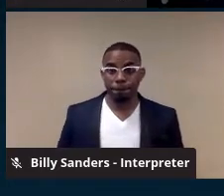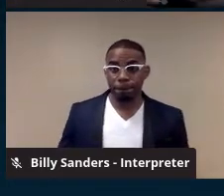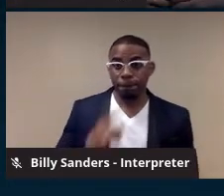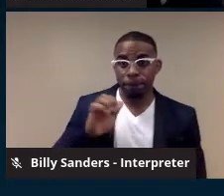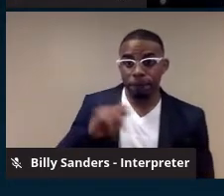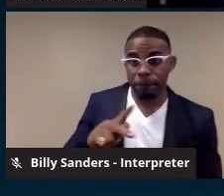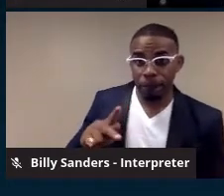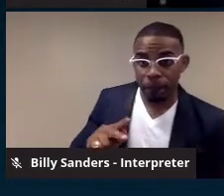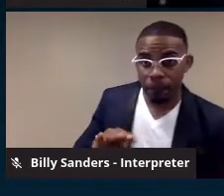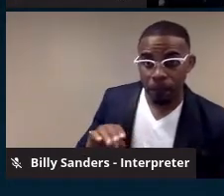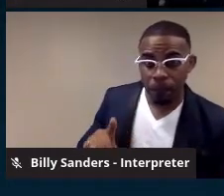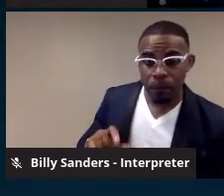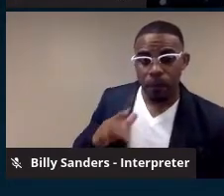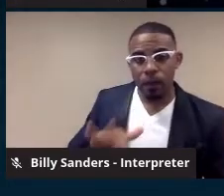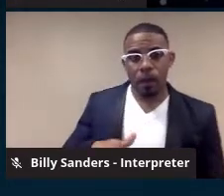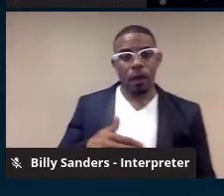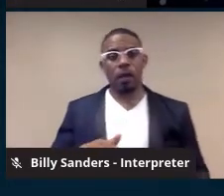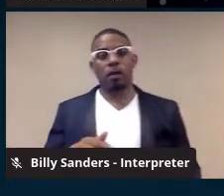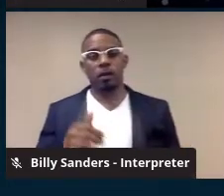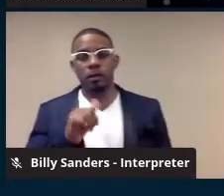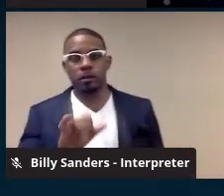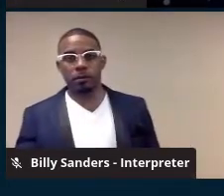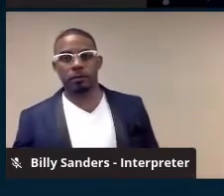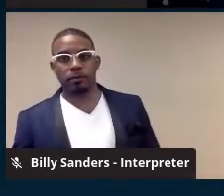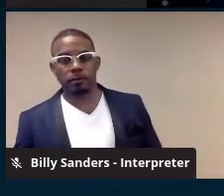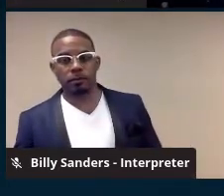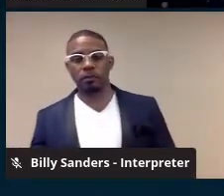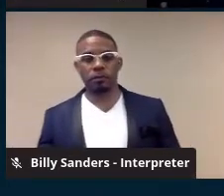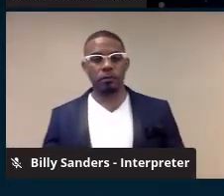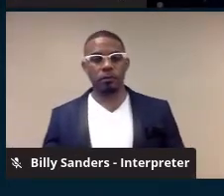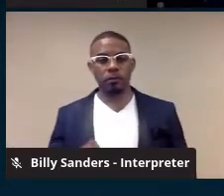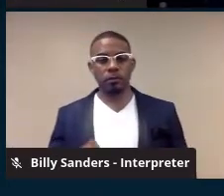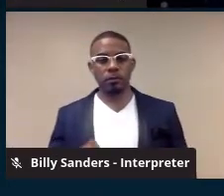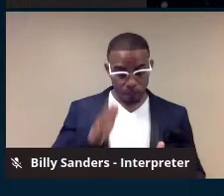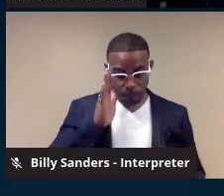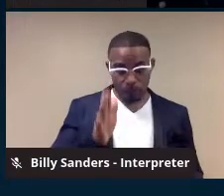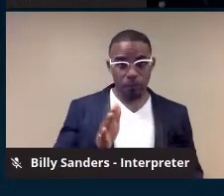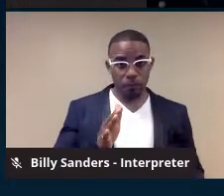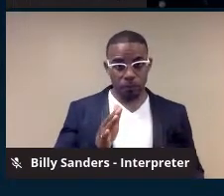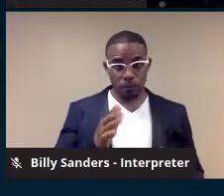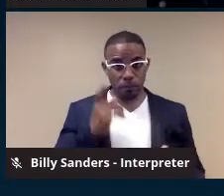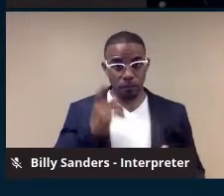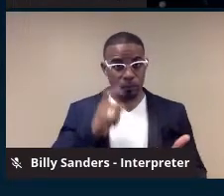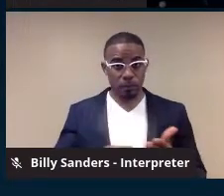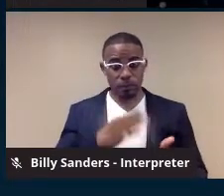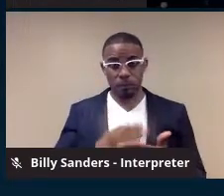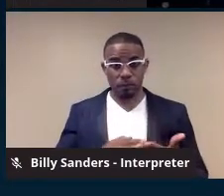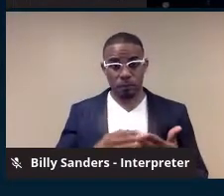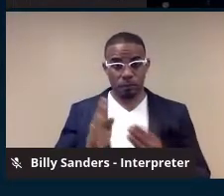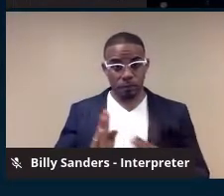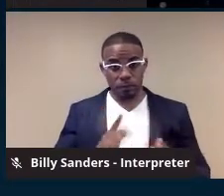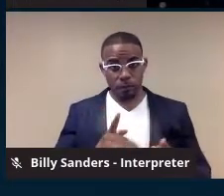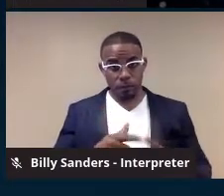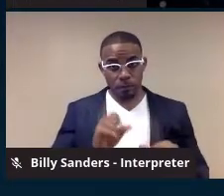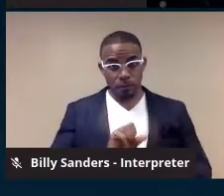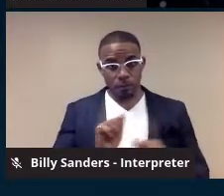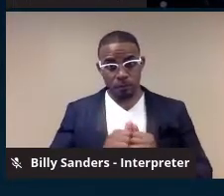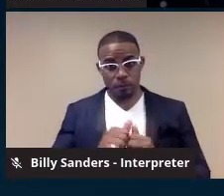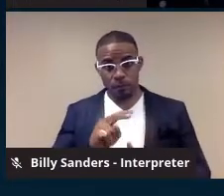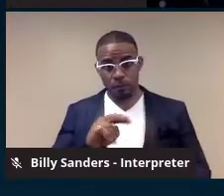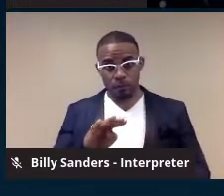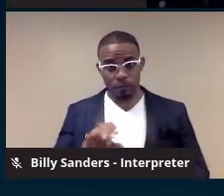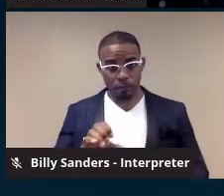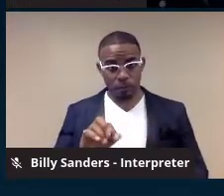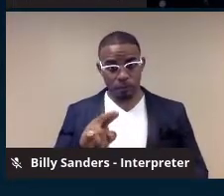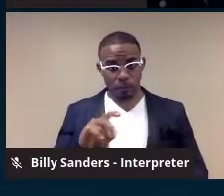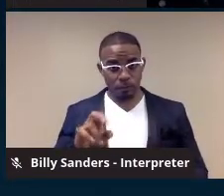at body, and that's how it knows which page to put out. So you will recognize some of the patterns from working with MVC and with Razor if